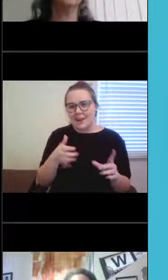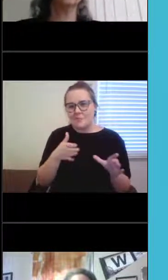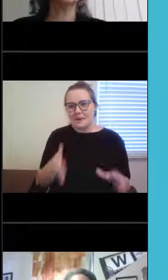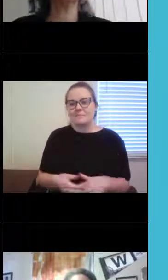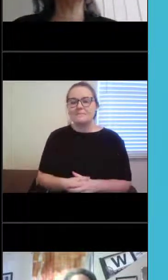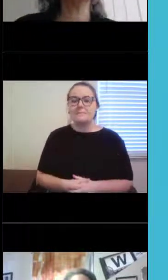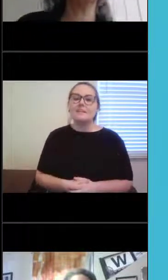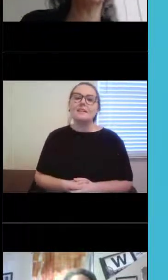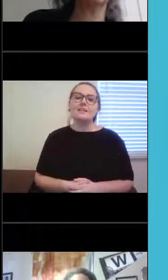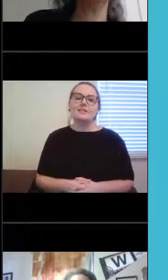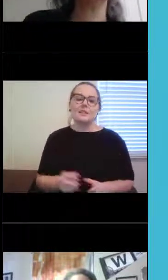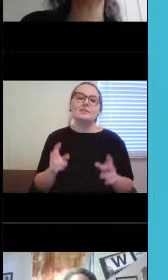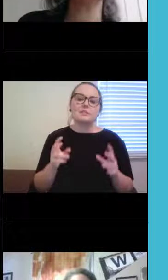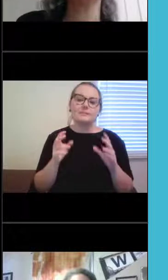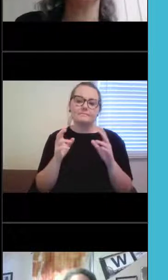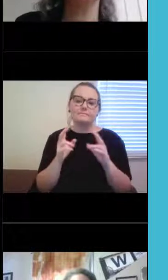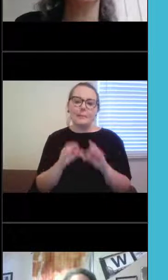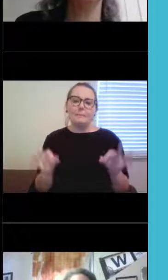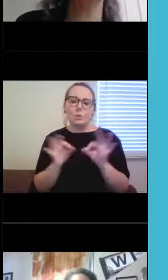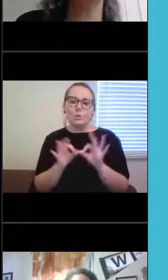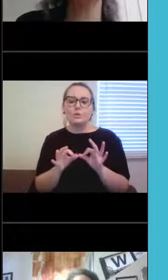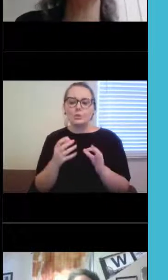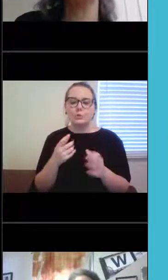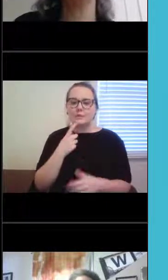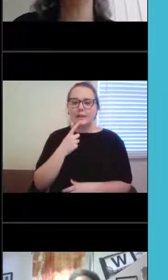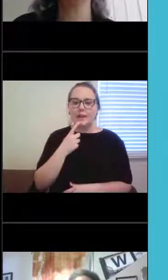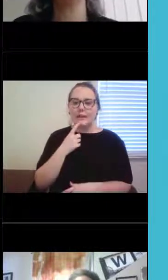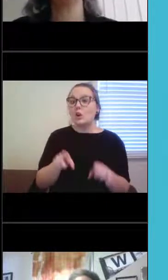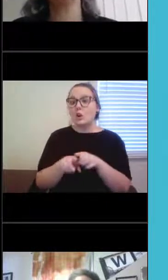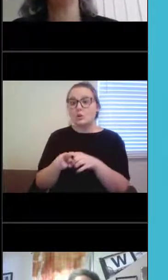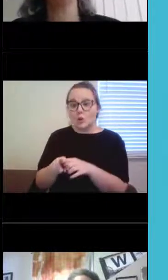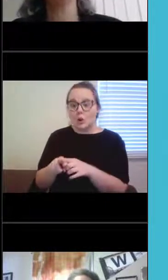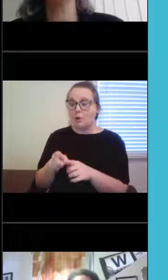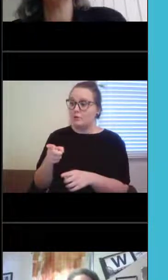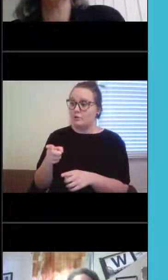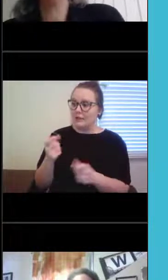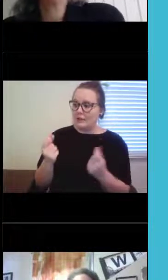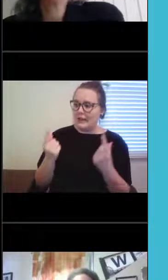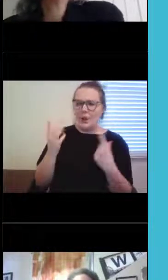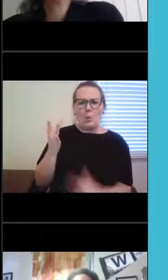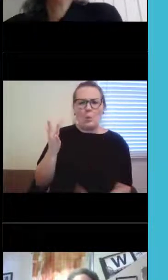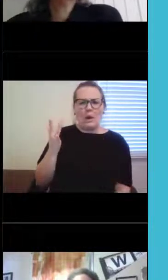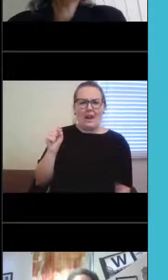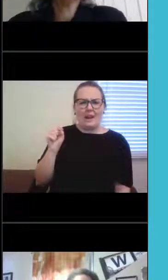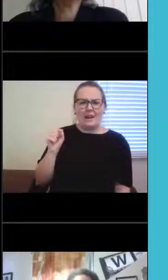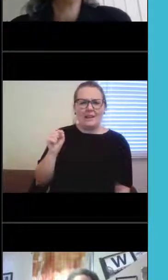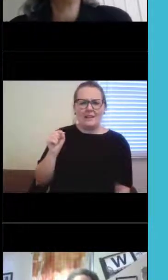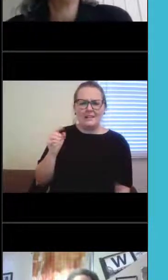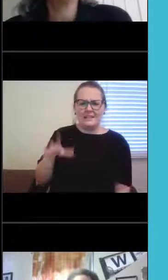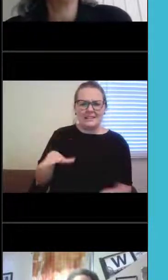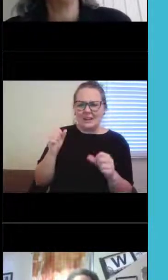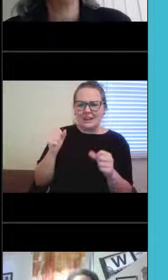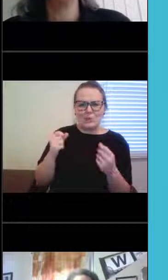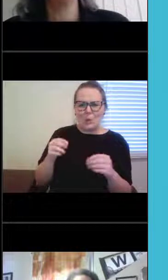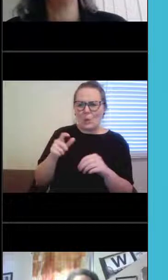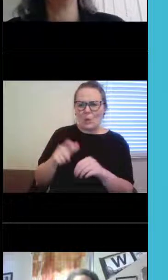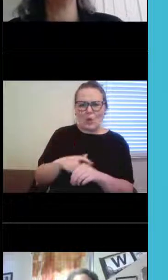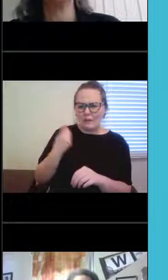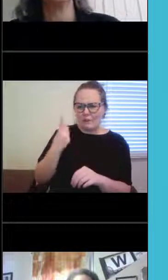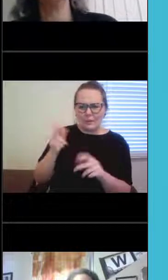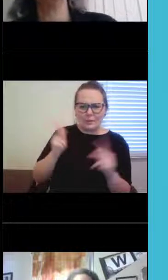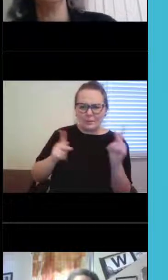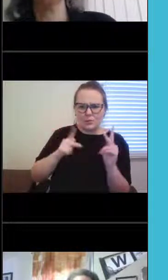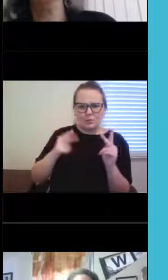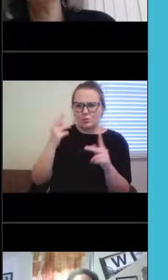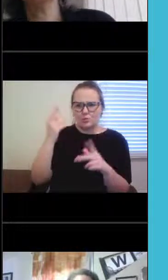So I think that's really important to say, and also, as you said, to understand in terms of why is this so, it takes so long sometimes for people to even realize